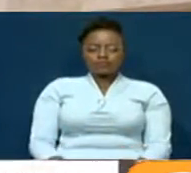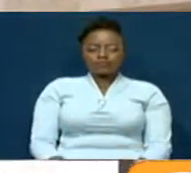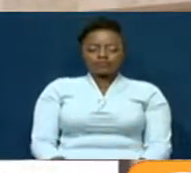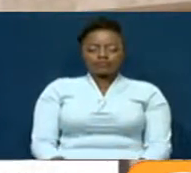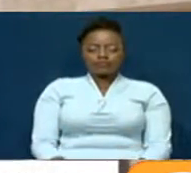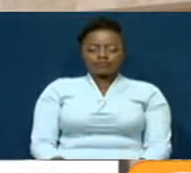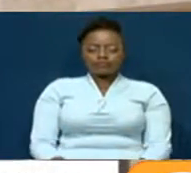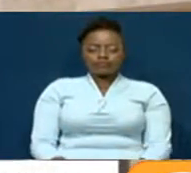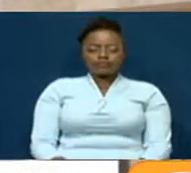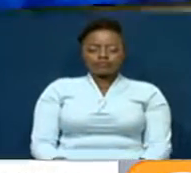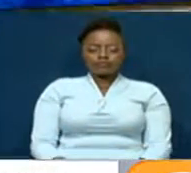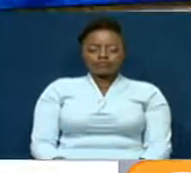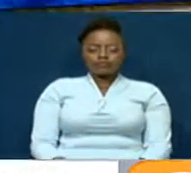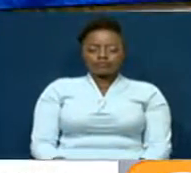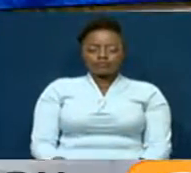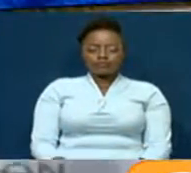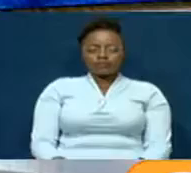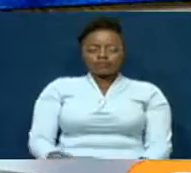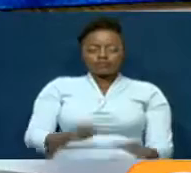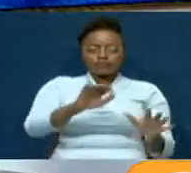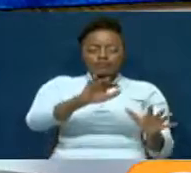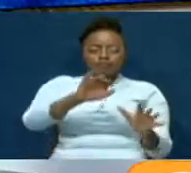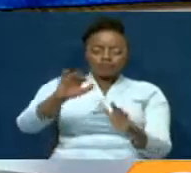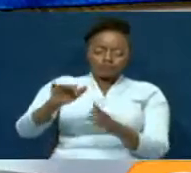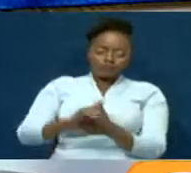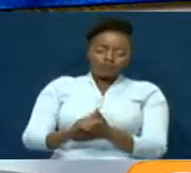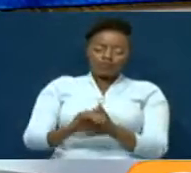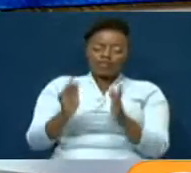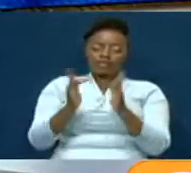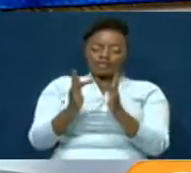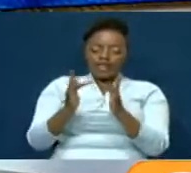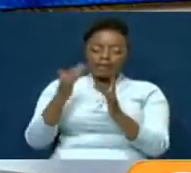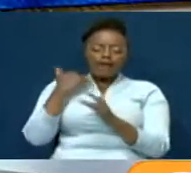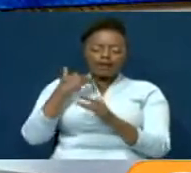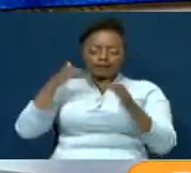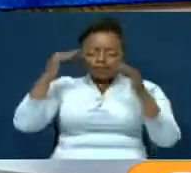Kilifi County. And cyber criminals are now targeting online businesses.